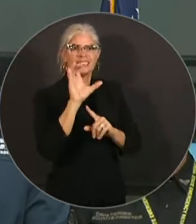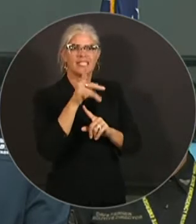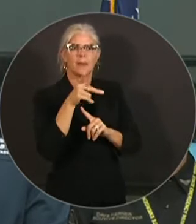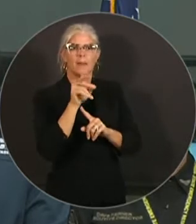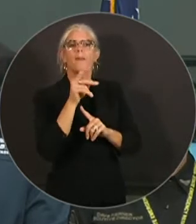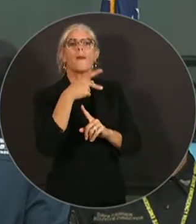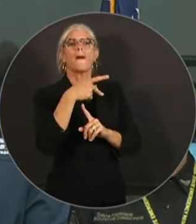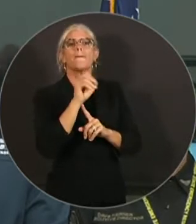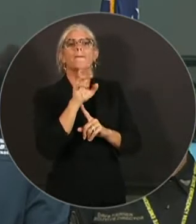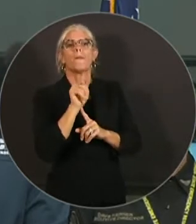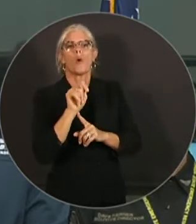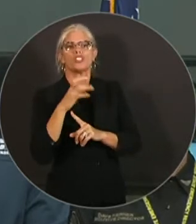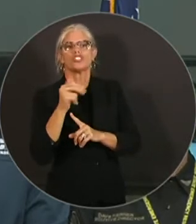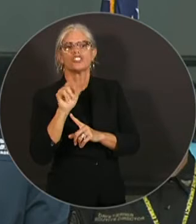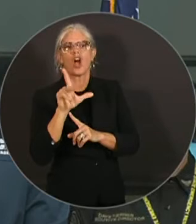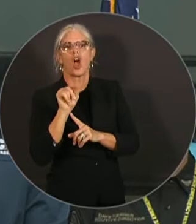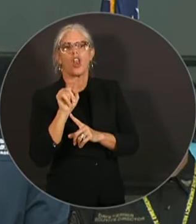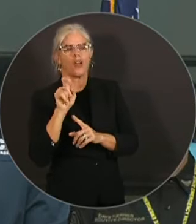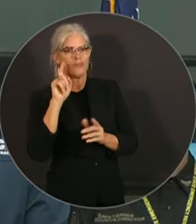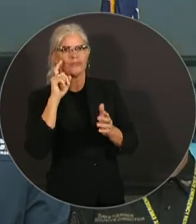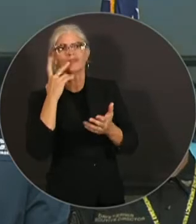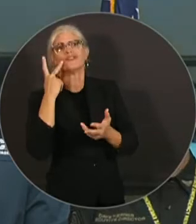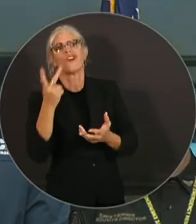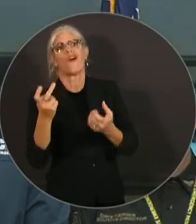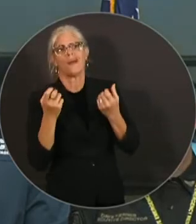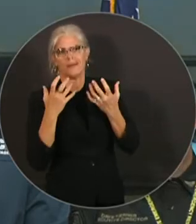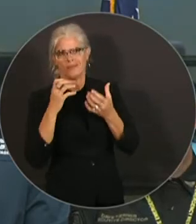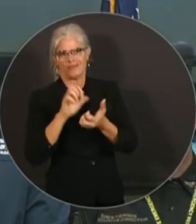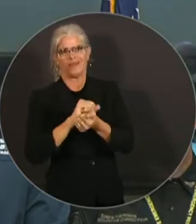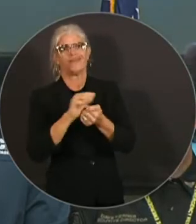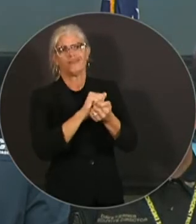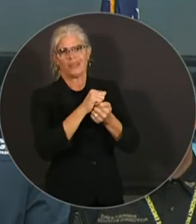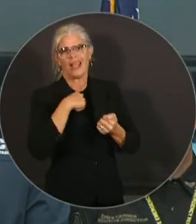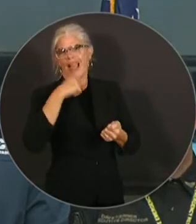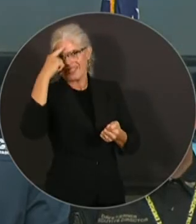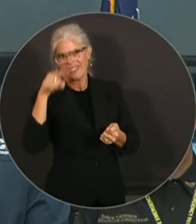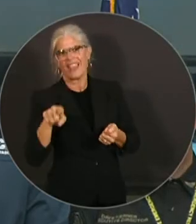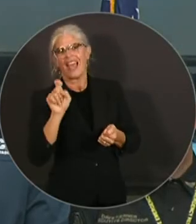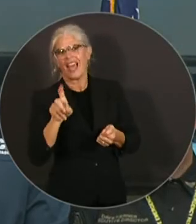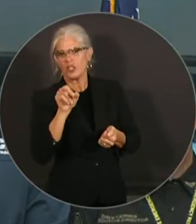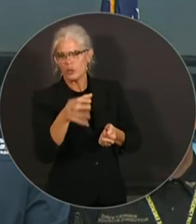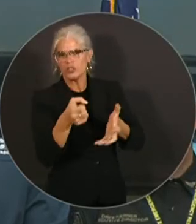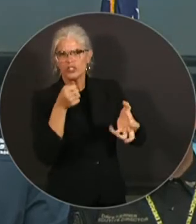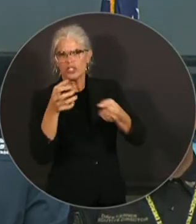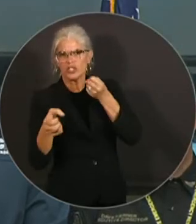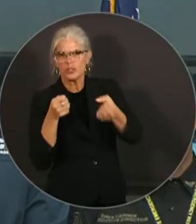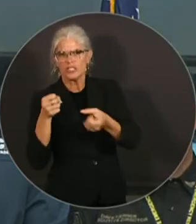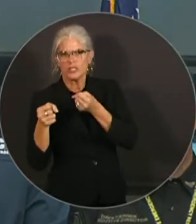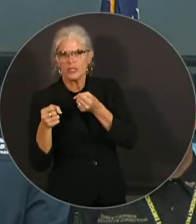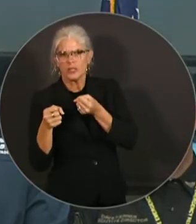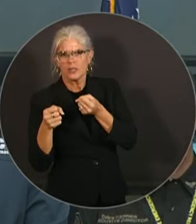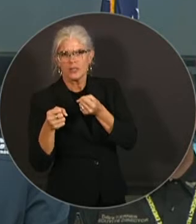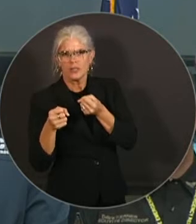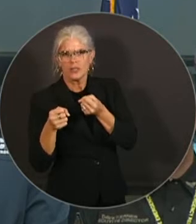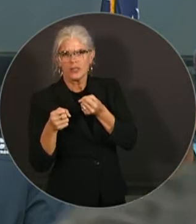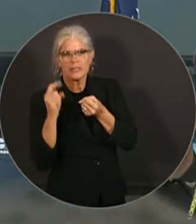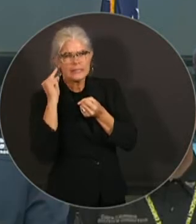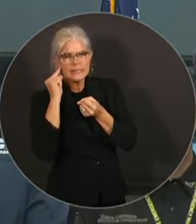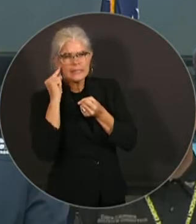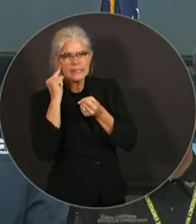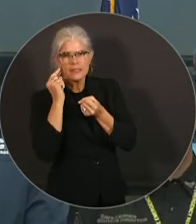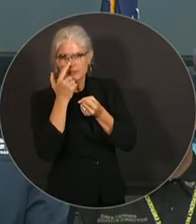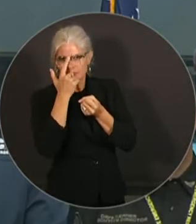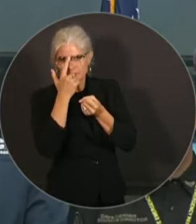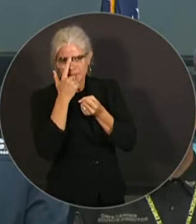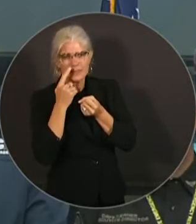had patients, and I think they had to do search and rescue like the minute that they could to get the critical patients out. I don't know if there's